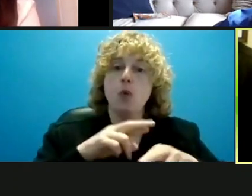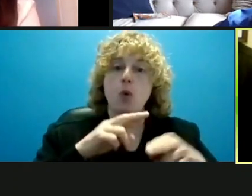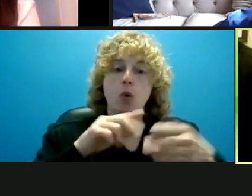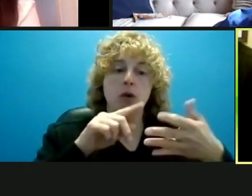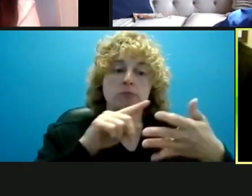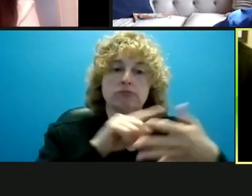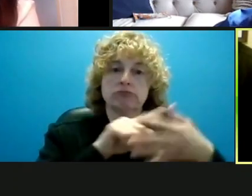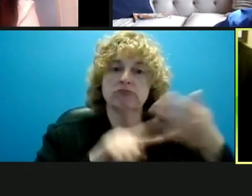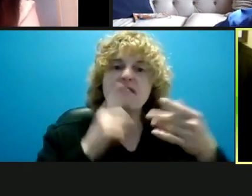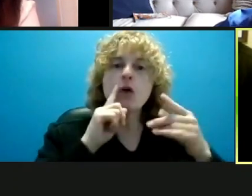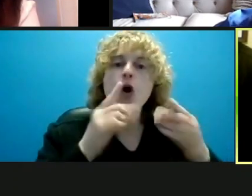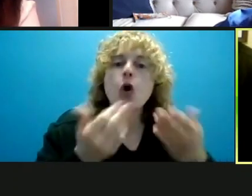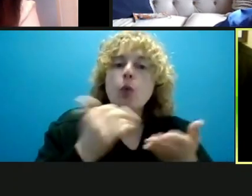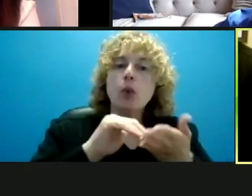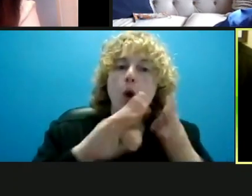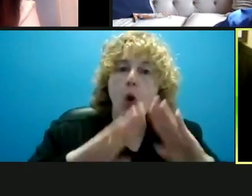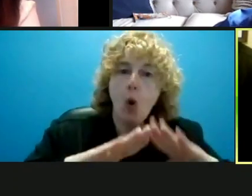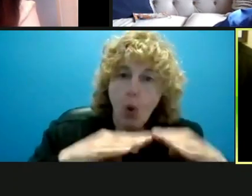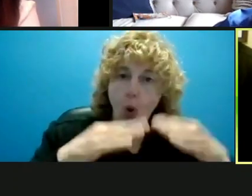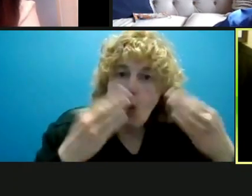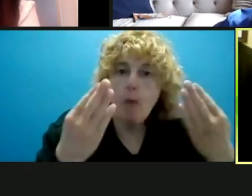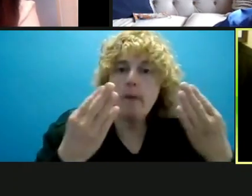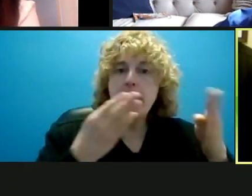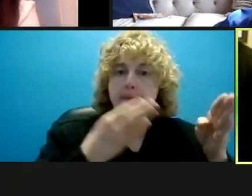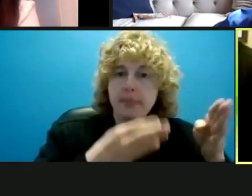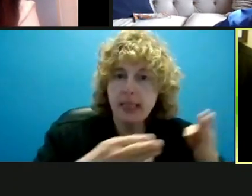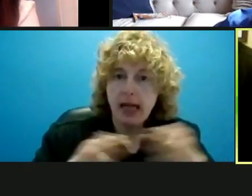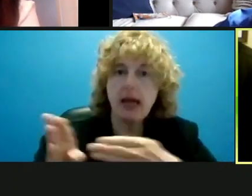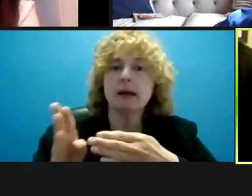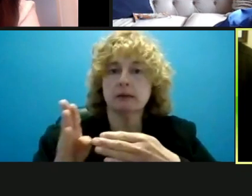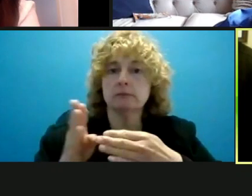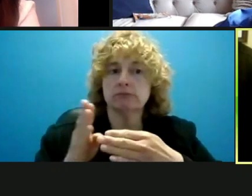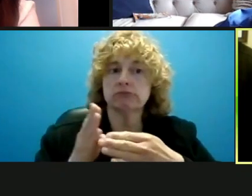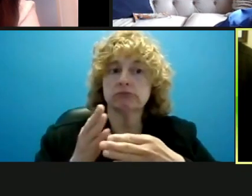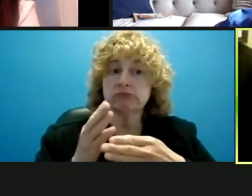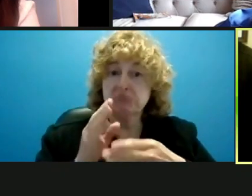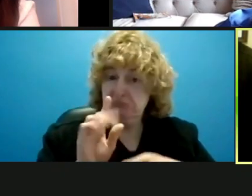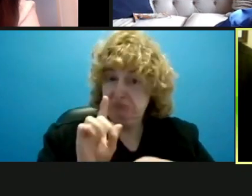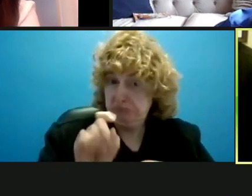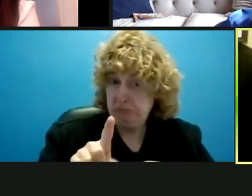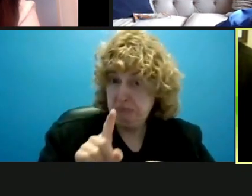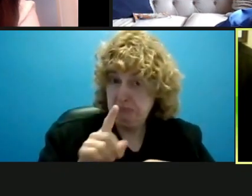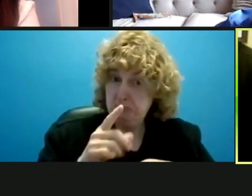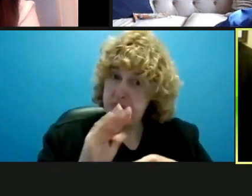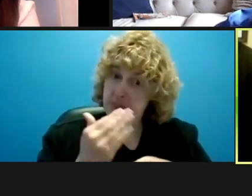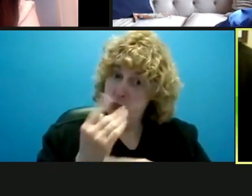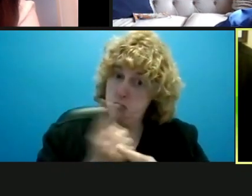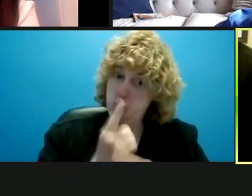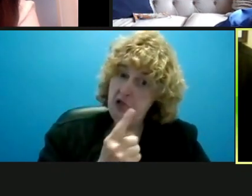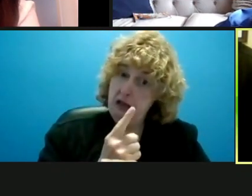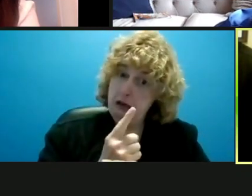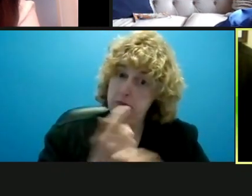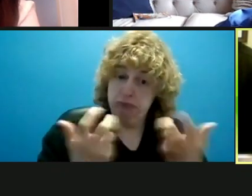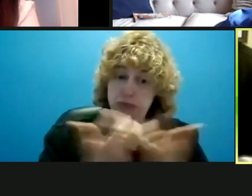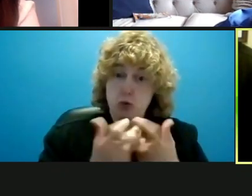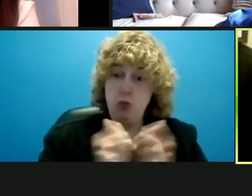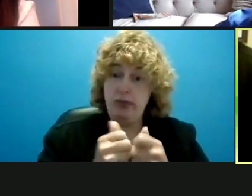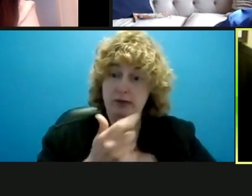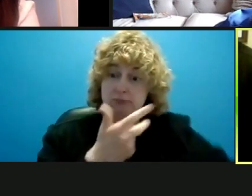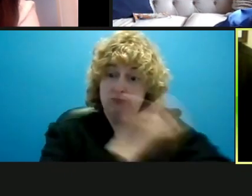Does this seem like the right plan moving forward? So for example, if we